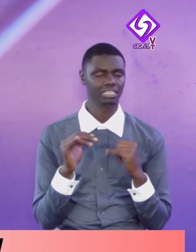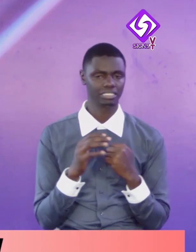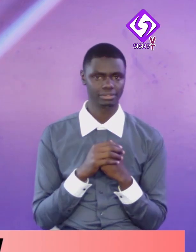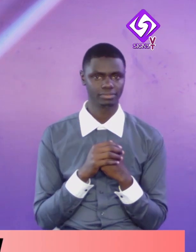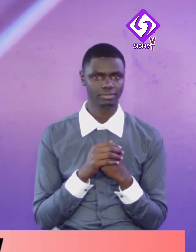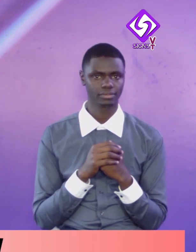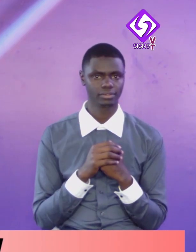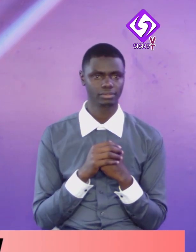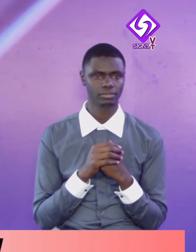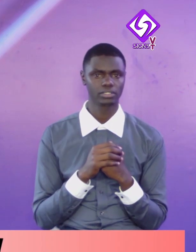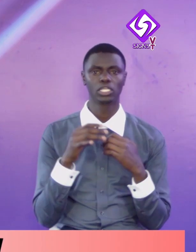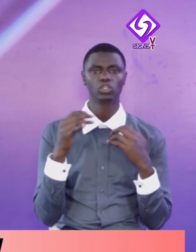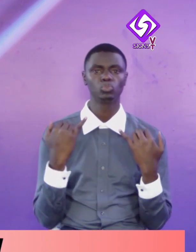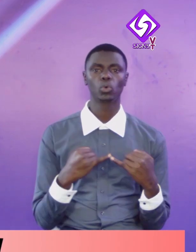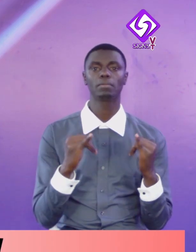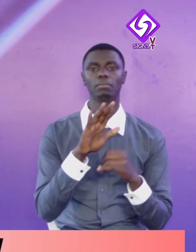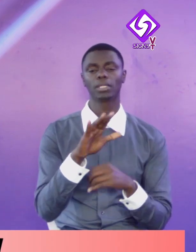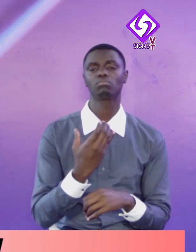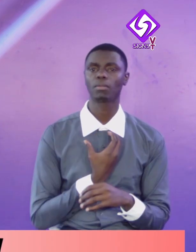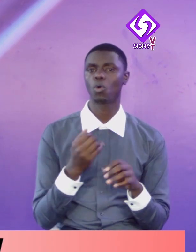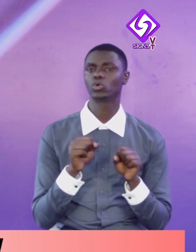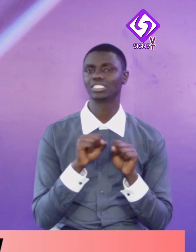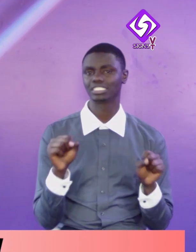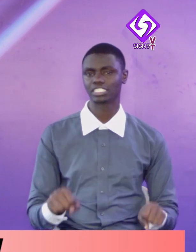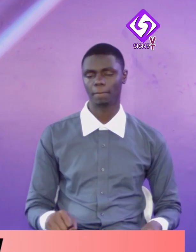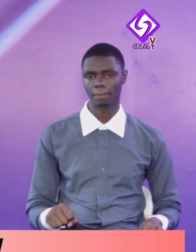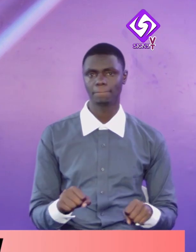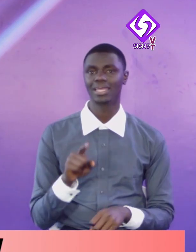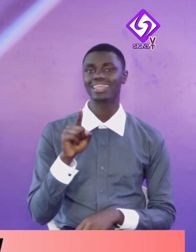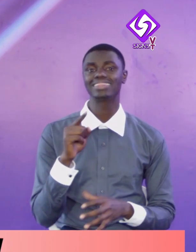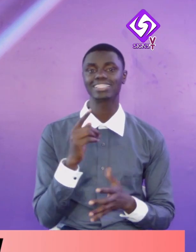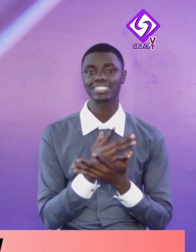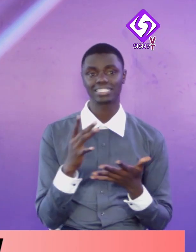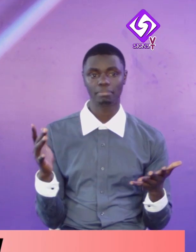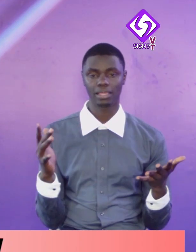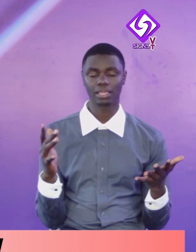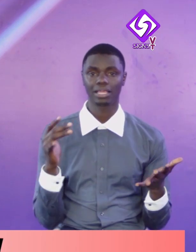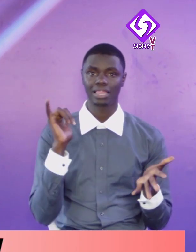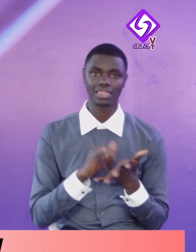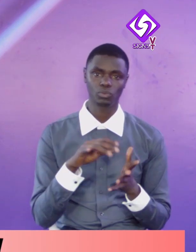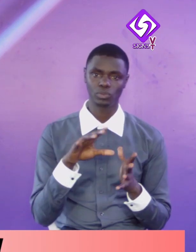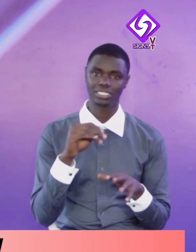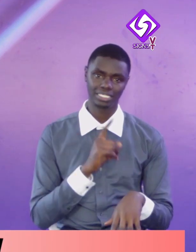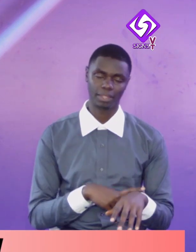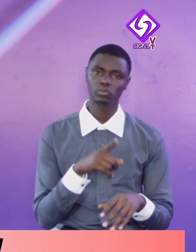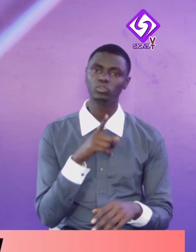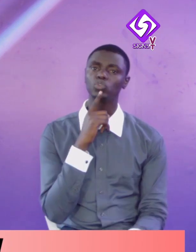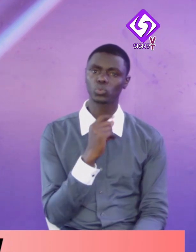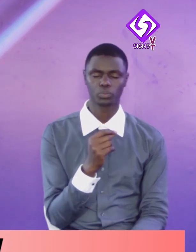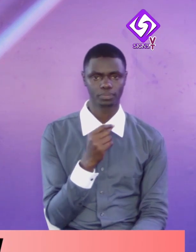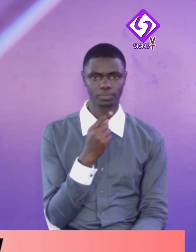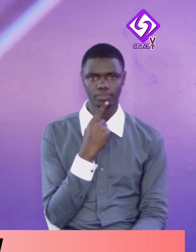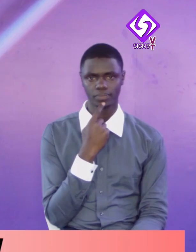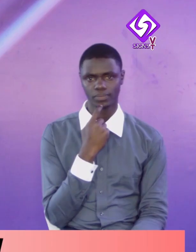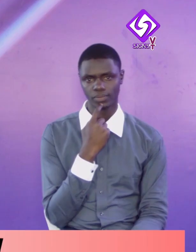to implement his own system. And this is something that will take time. So,